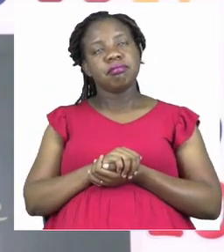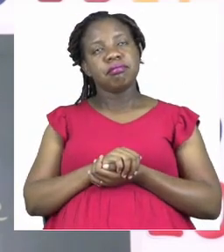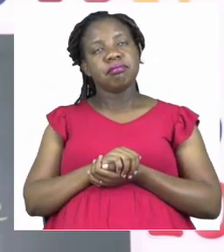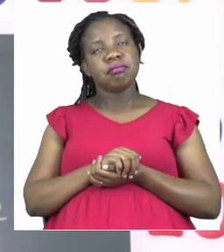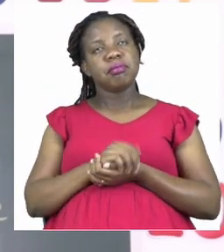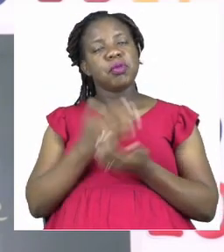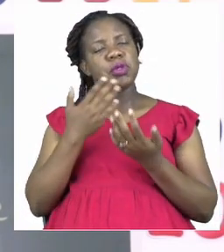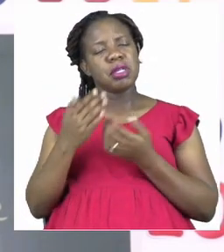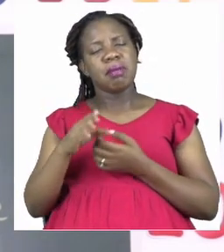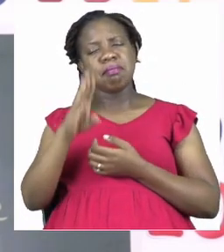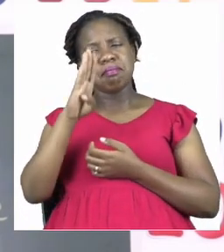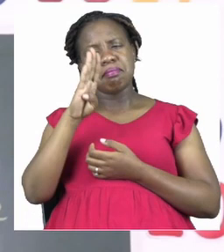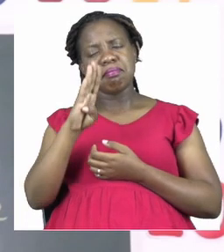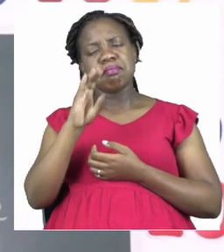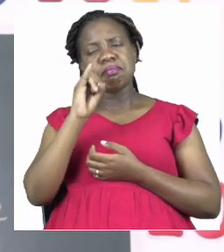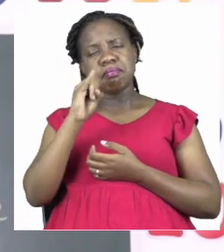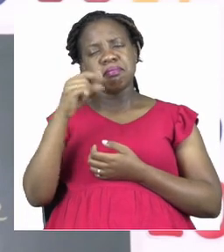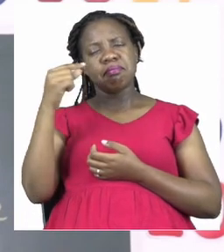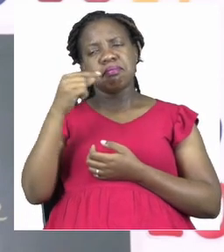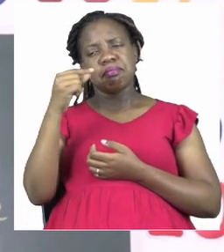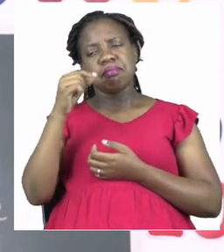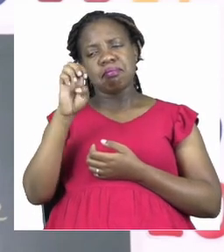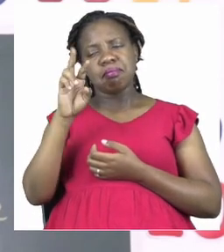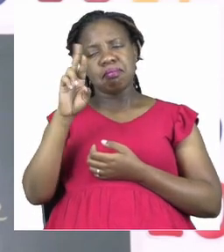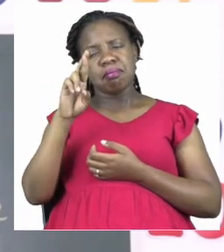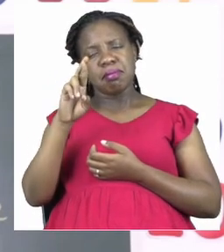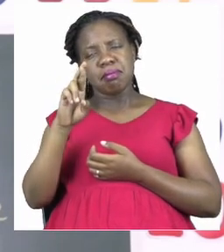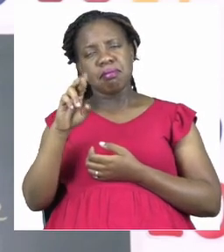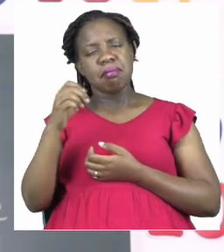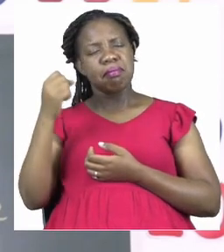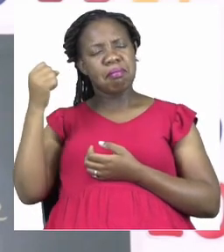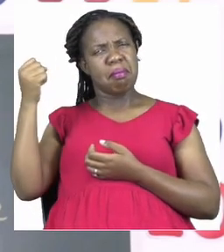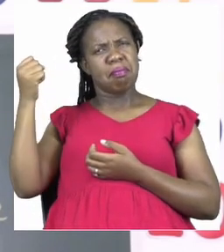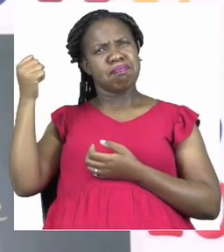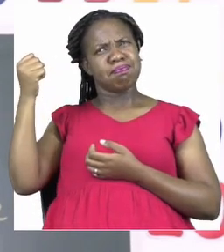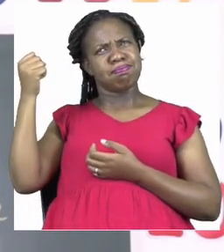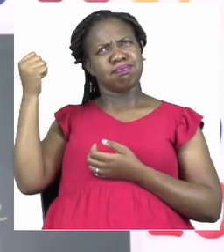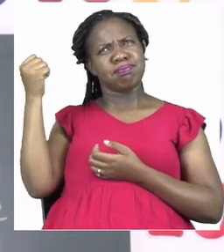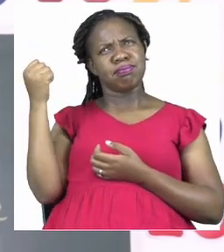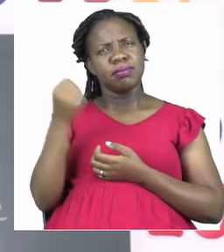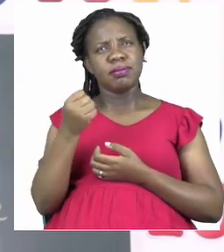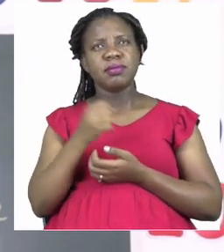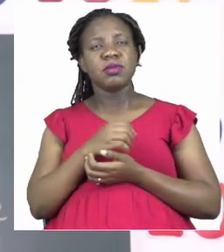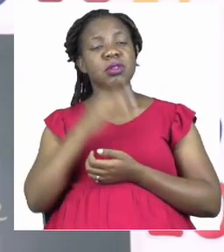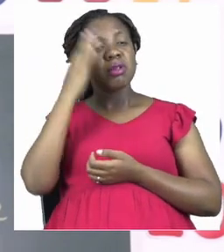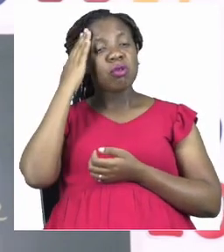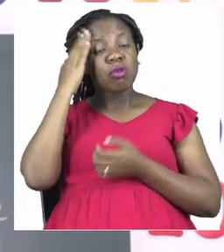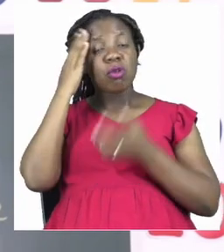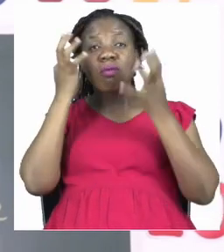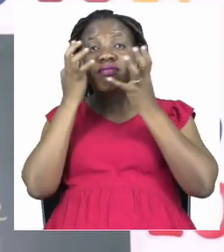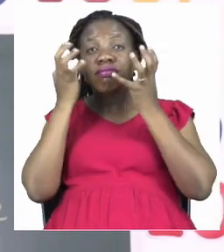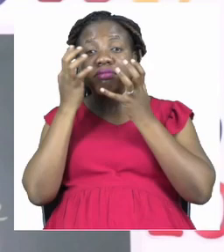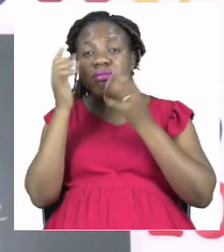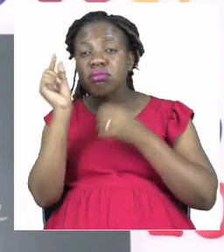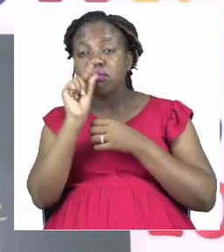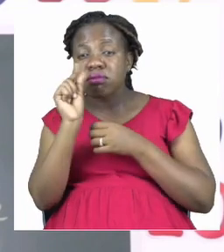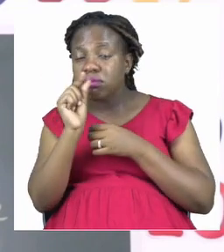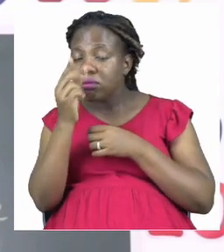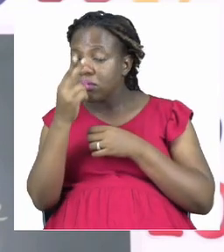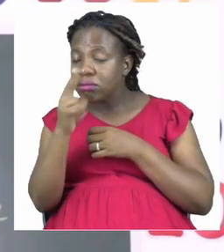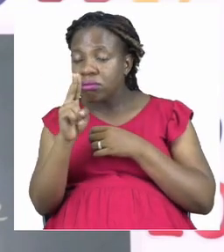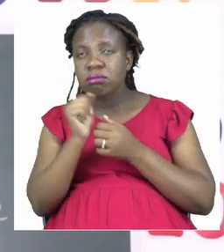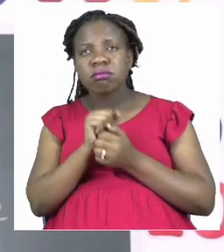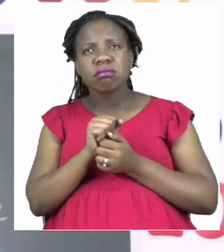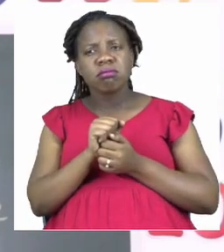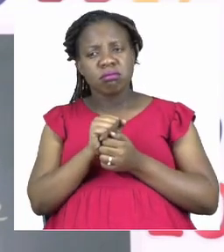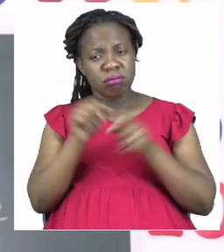bigger because we know that the lion is big, and we know when we compare it to the snake is